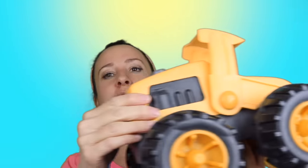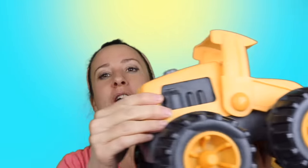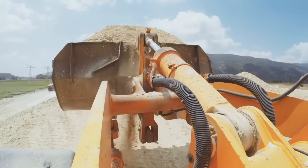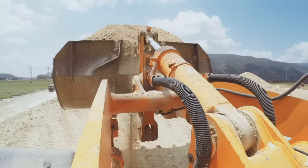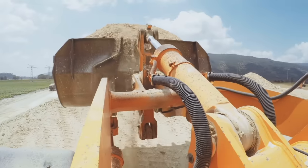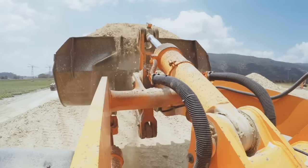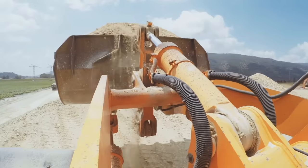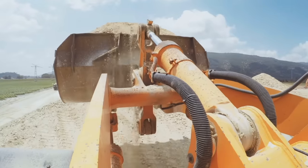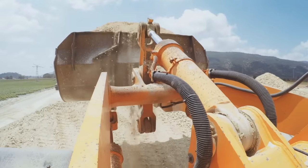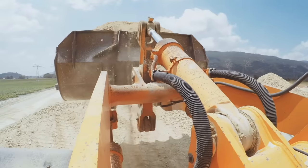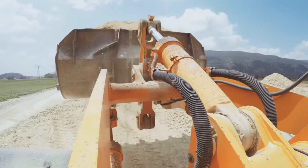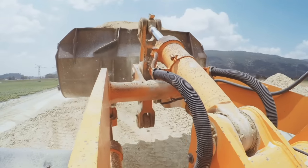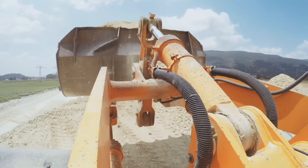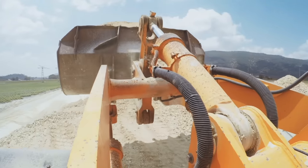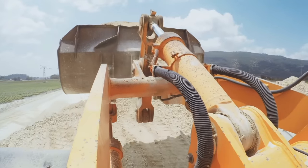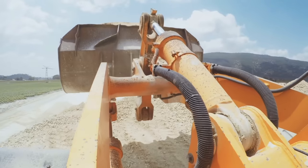So